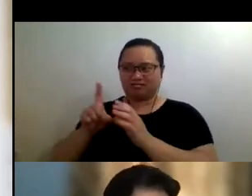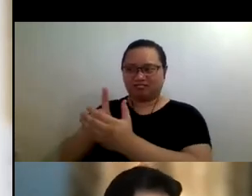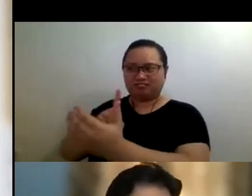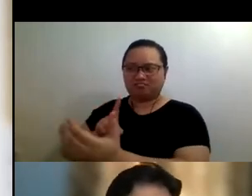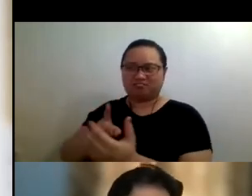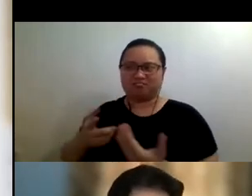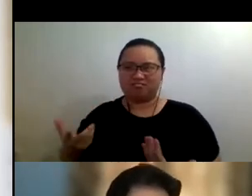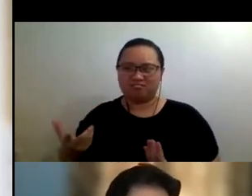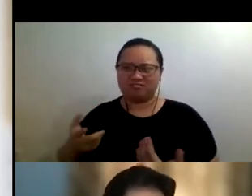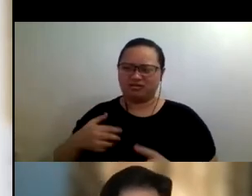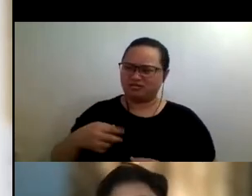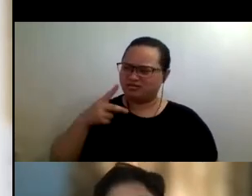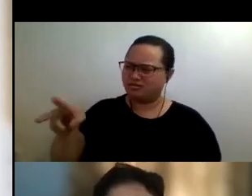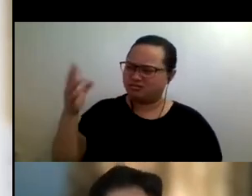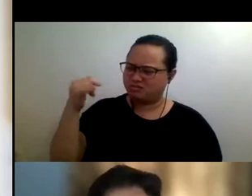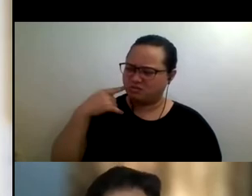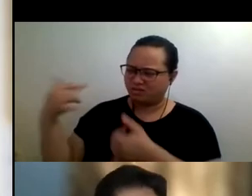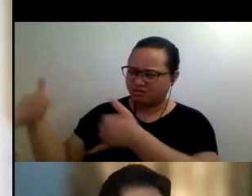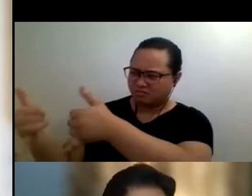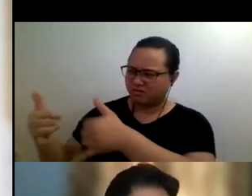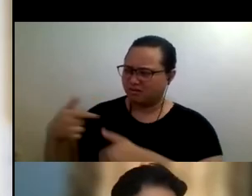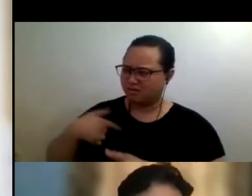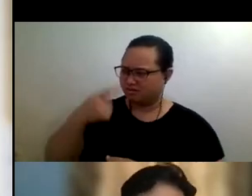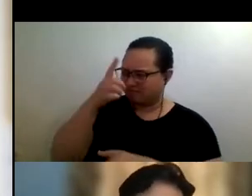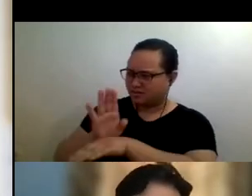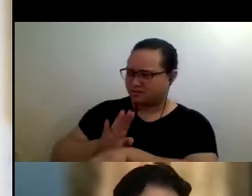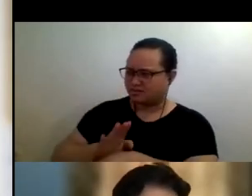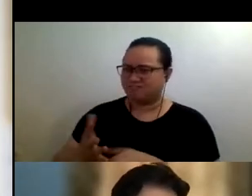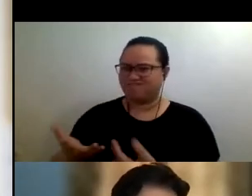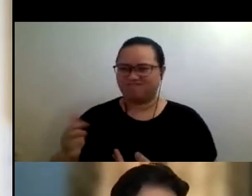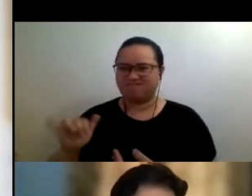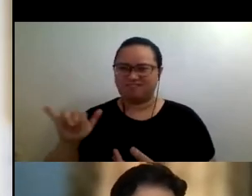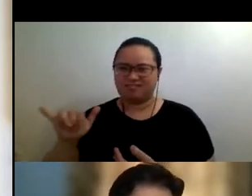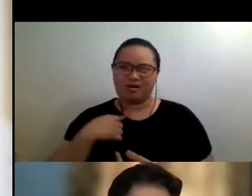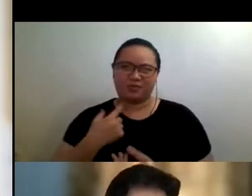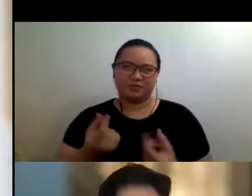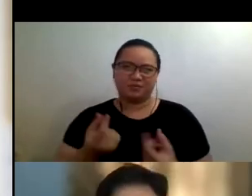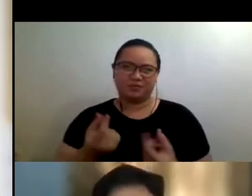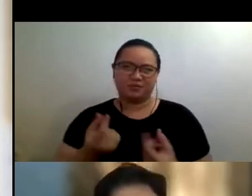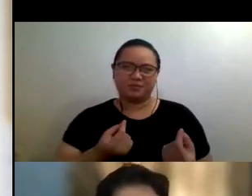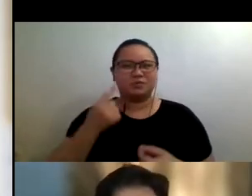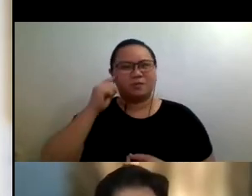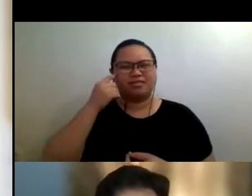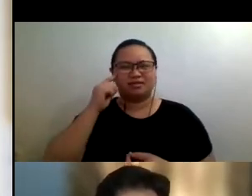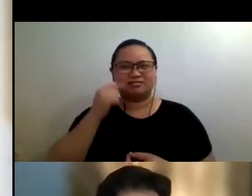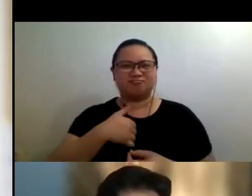was taking them so long on their tasks at times. Looking back, I believe I committed two fatal